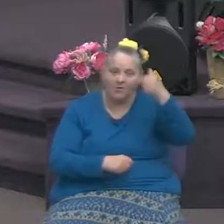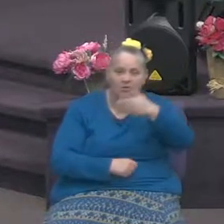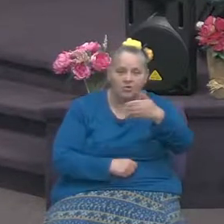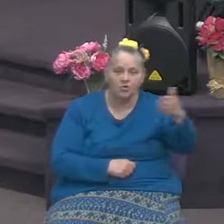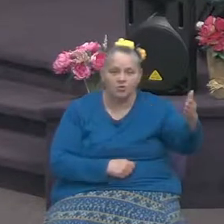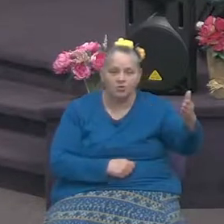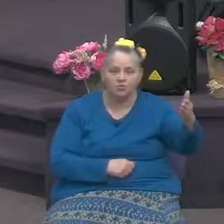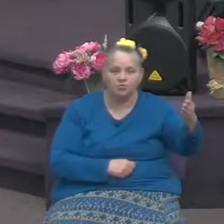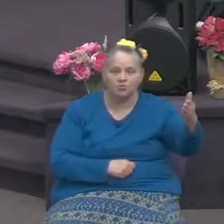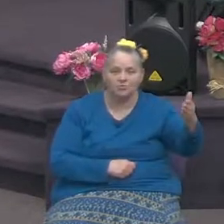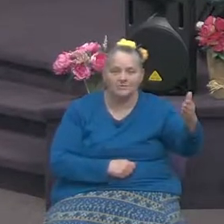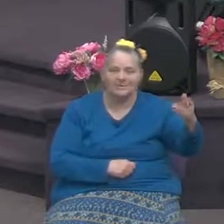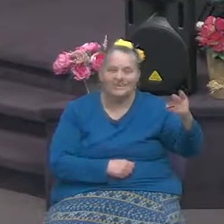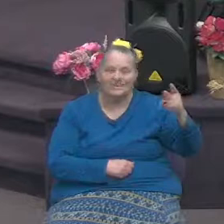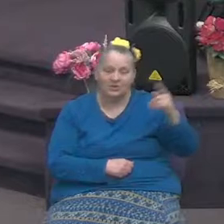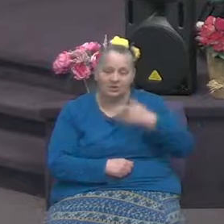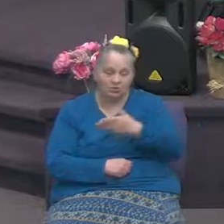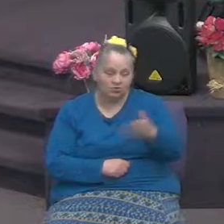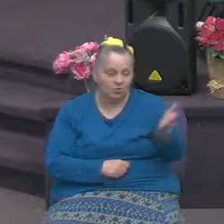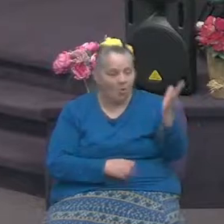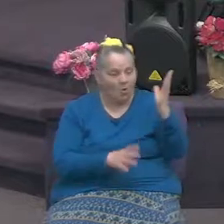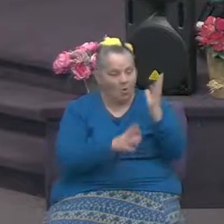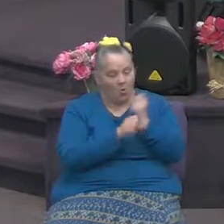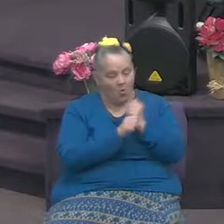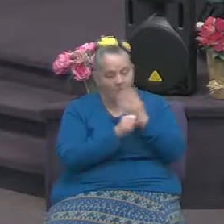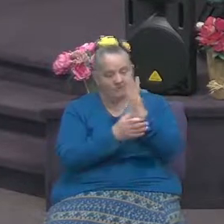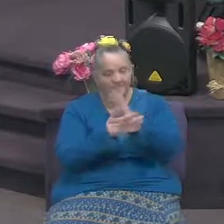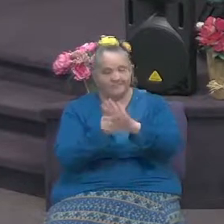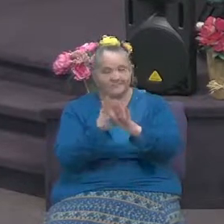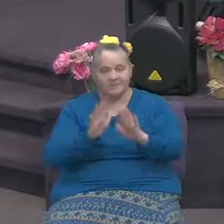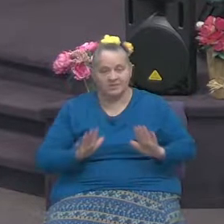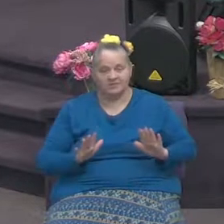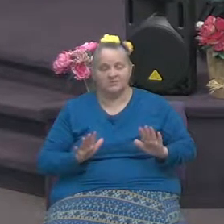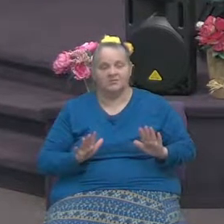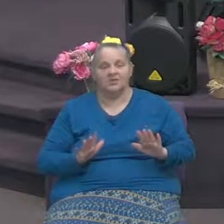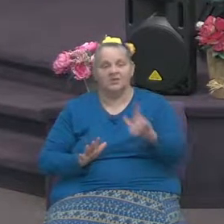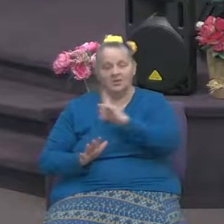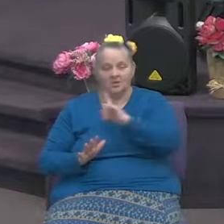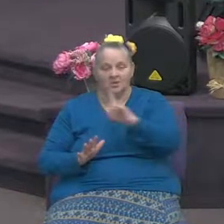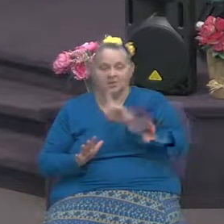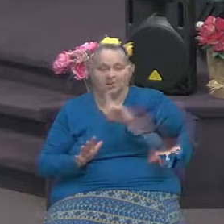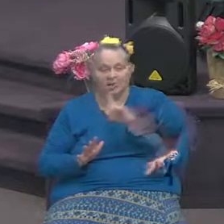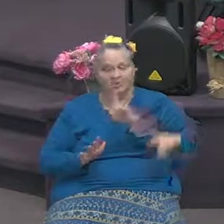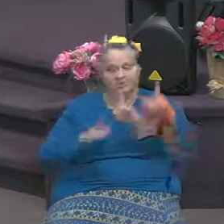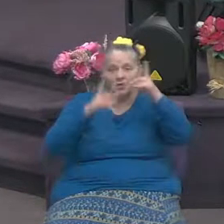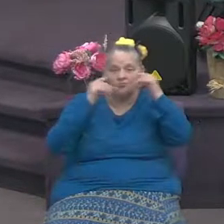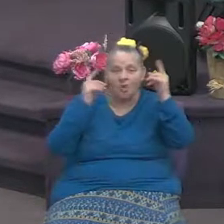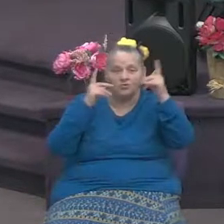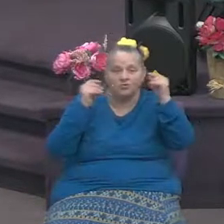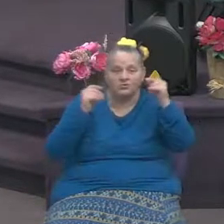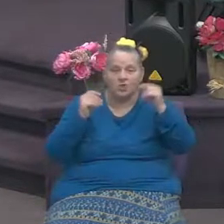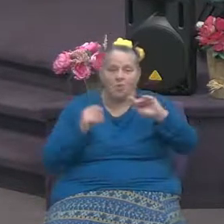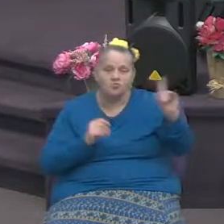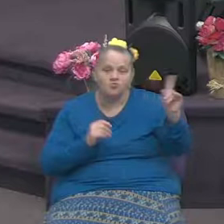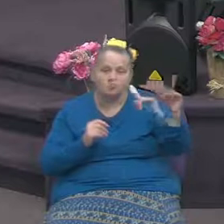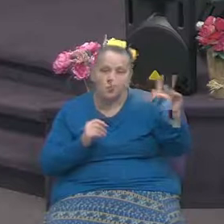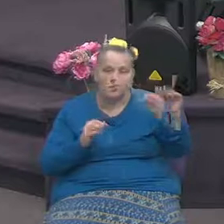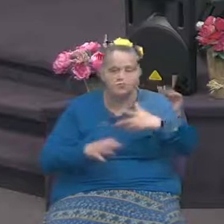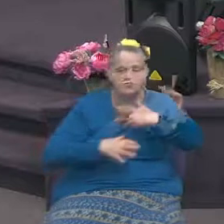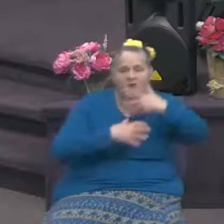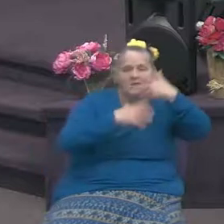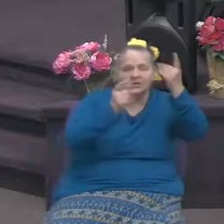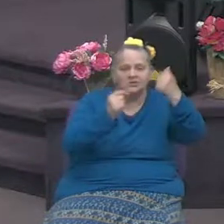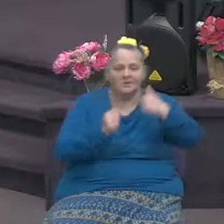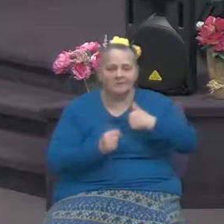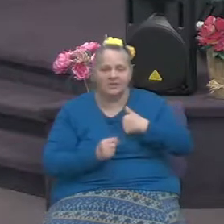you, and you shall hold your peace. And the Lord said unto Moses, wherefore criest